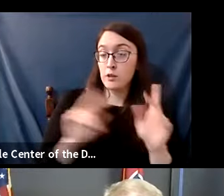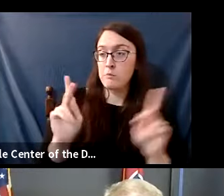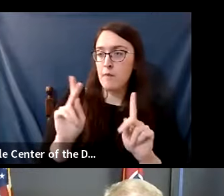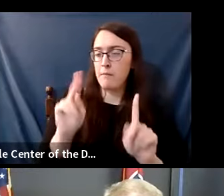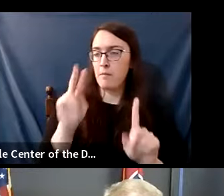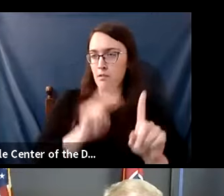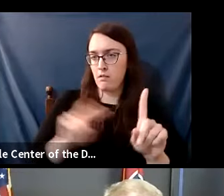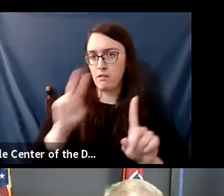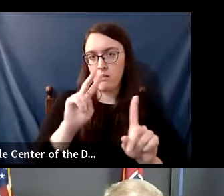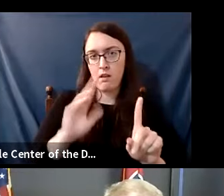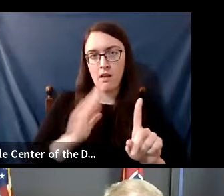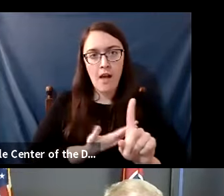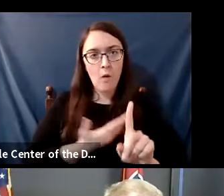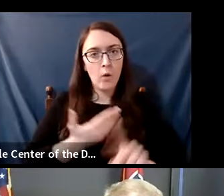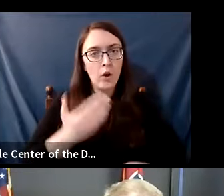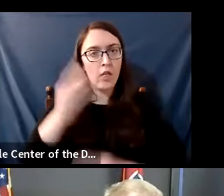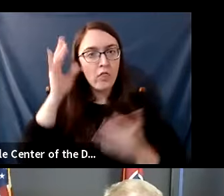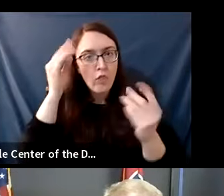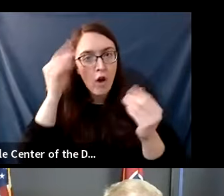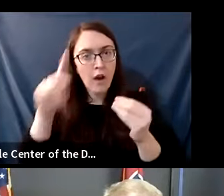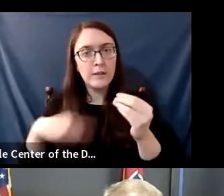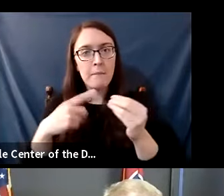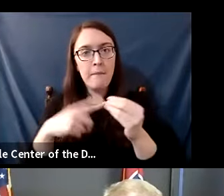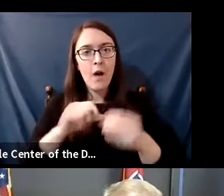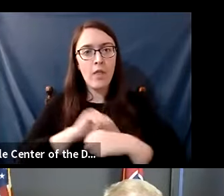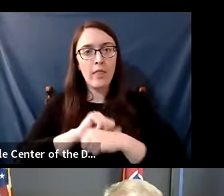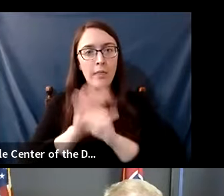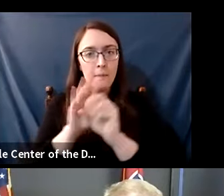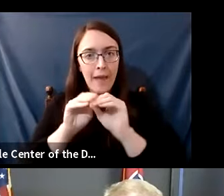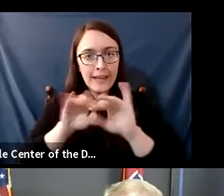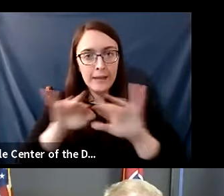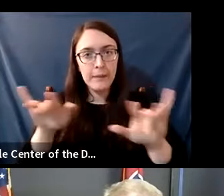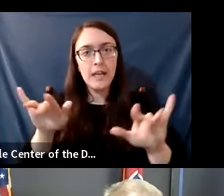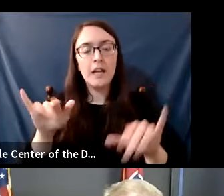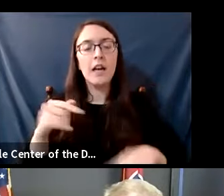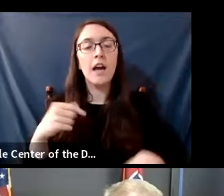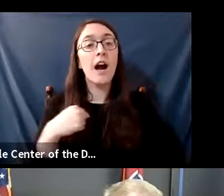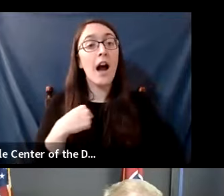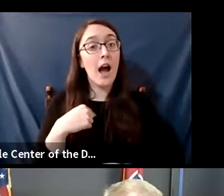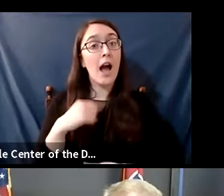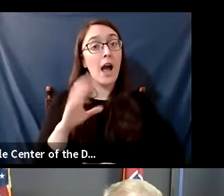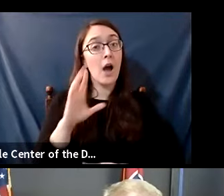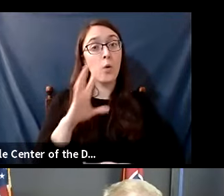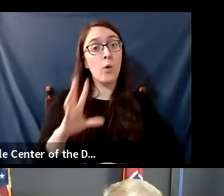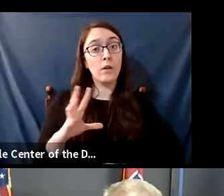of the status of the pandemic. I would be absolutely receptive to